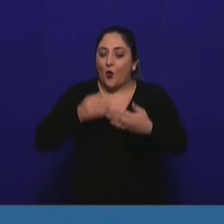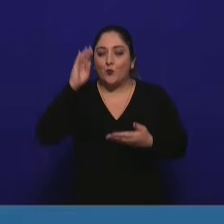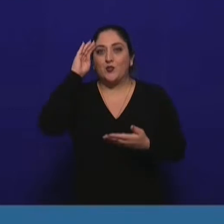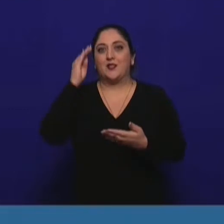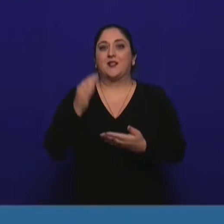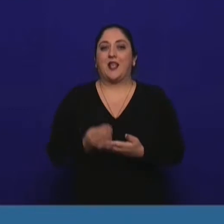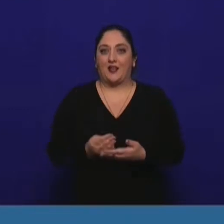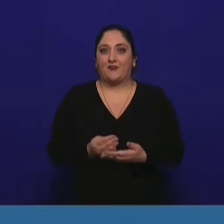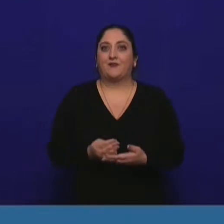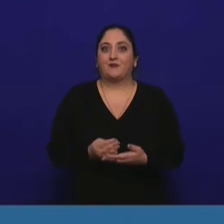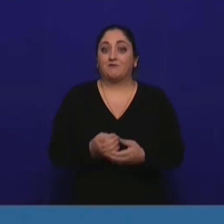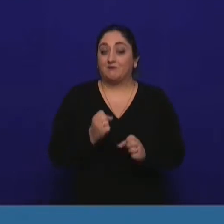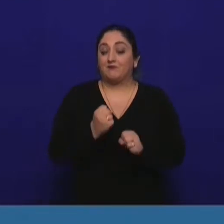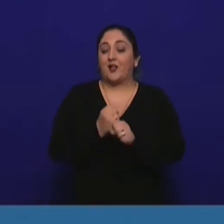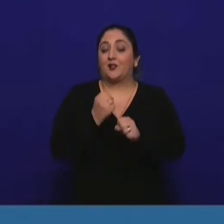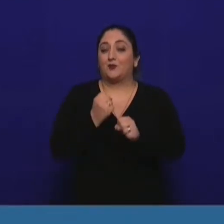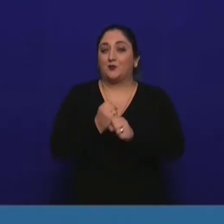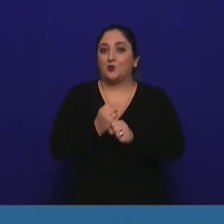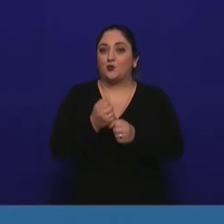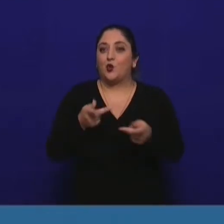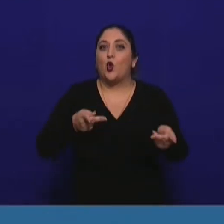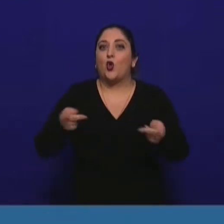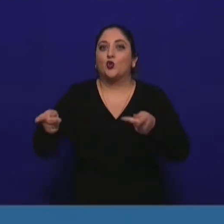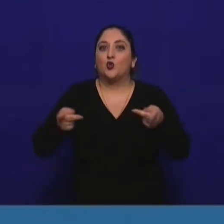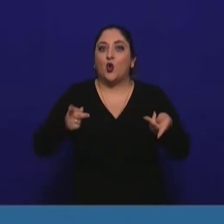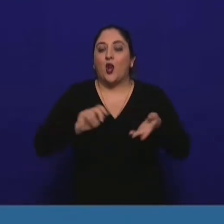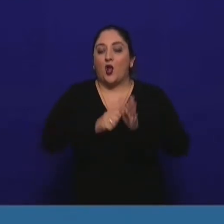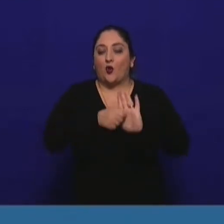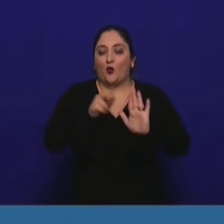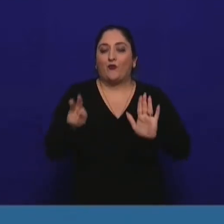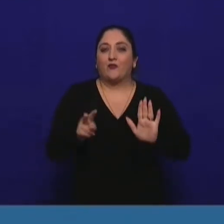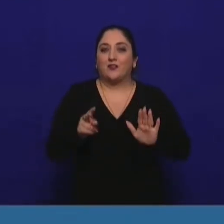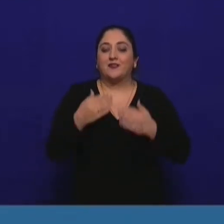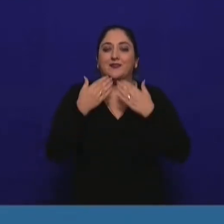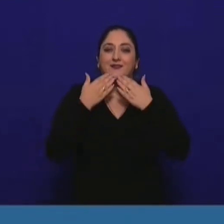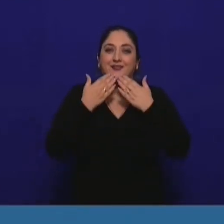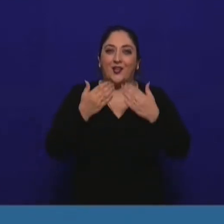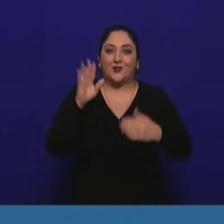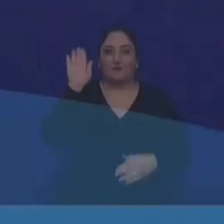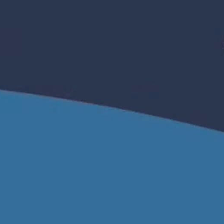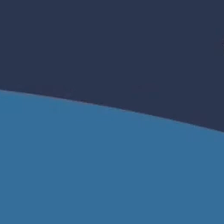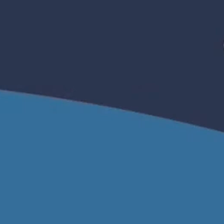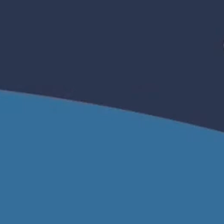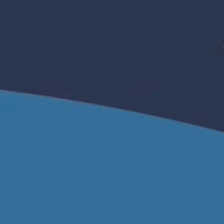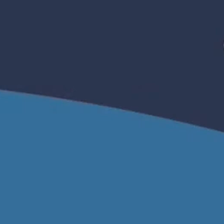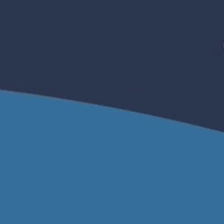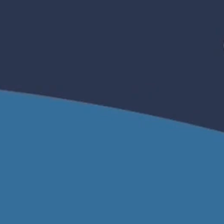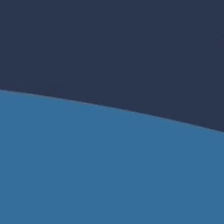prevenzjoni li nafu li jkomplu jikkontrollaw is-sitwazzjoni tal-COVID. Grazzi u nsellmilkom.